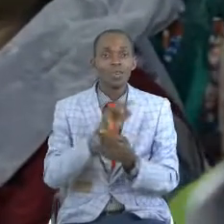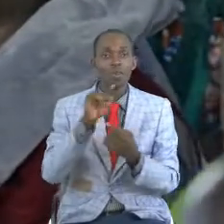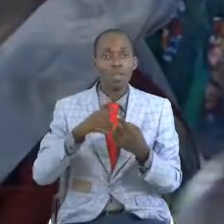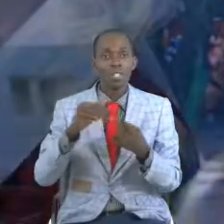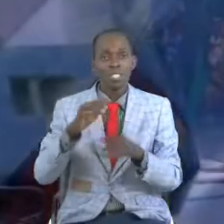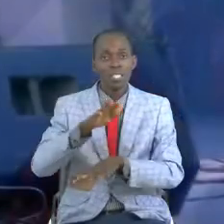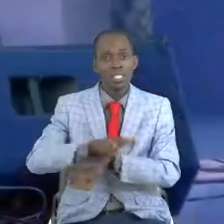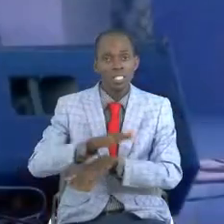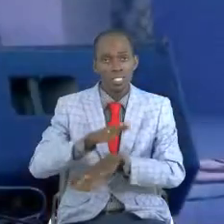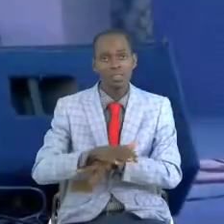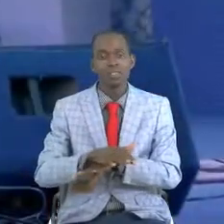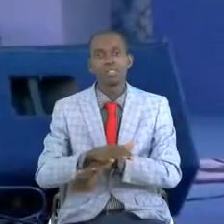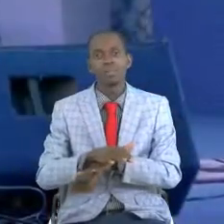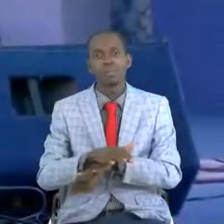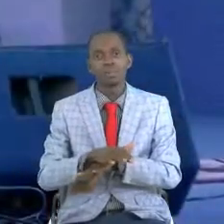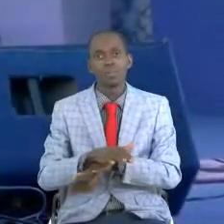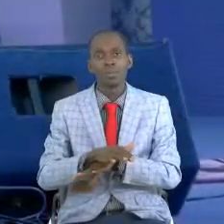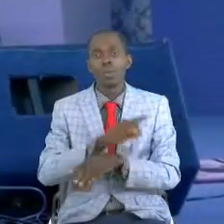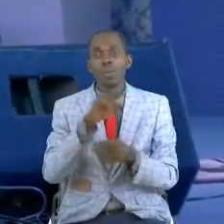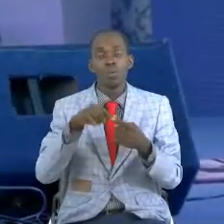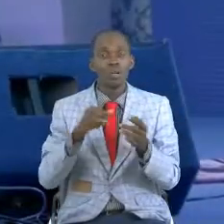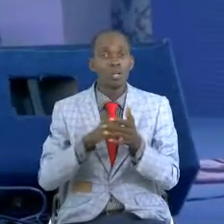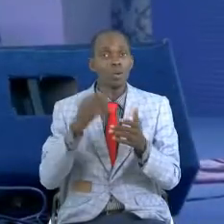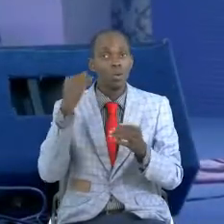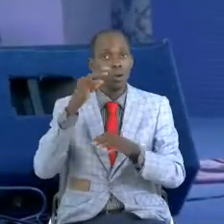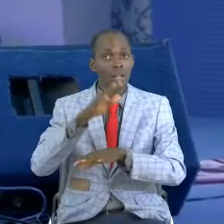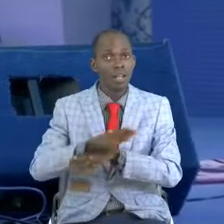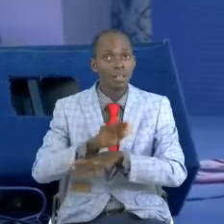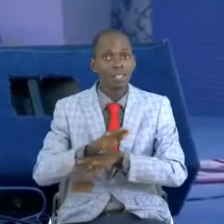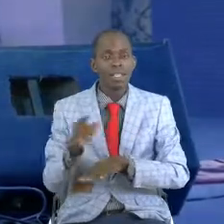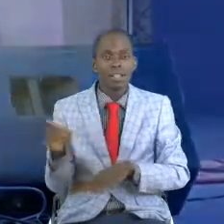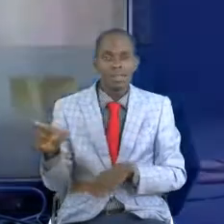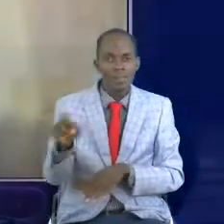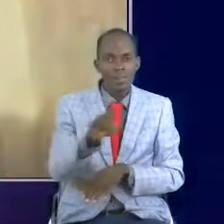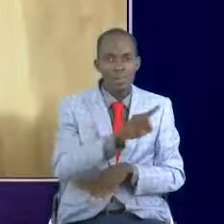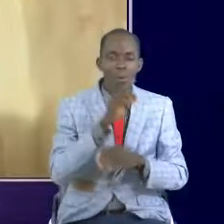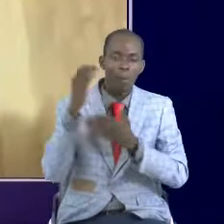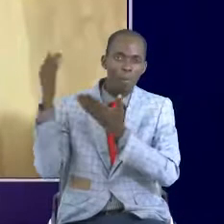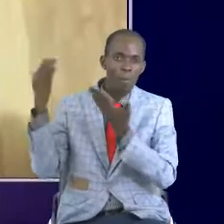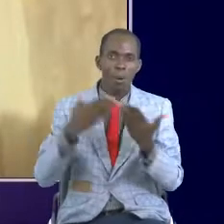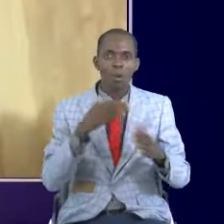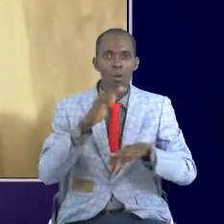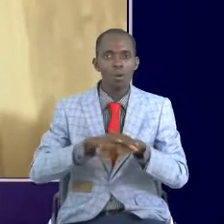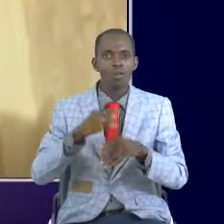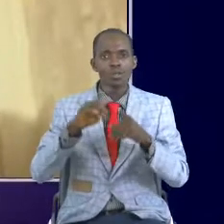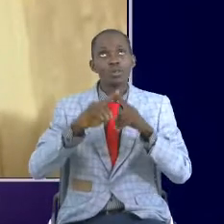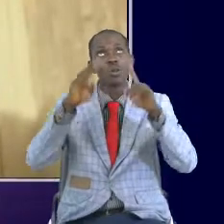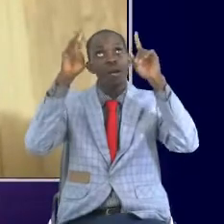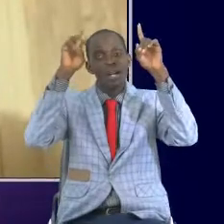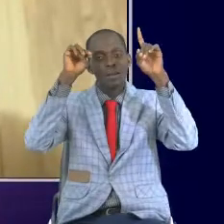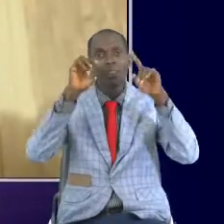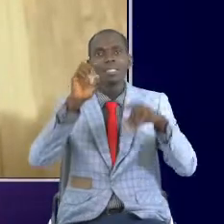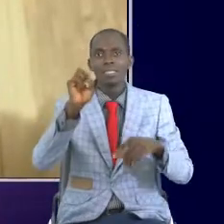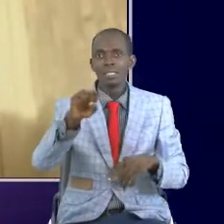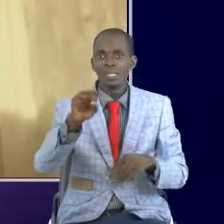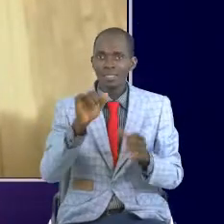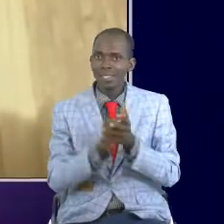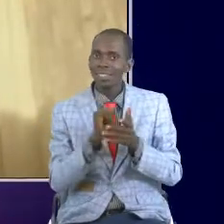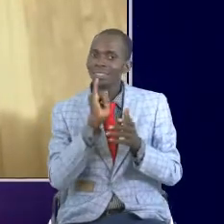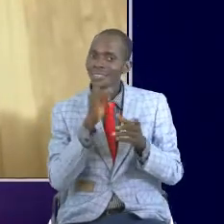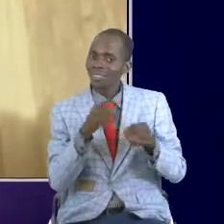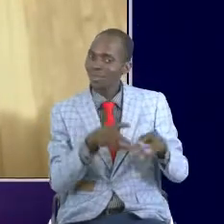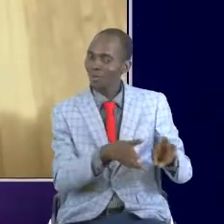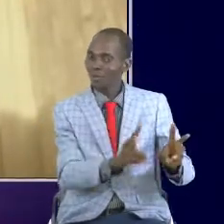evening was come, they brought unto him That's the way. You have to bring